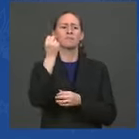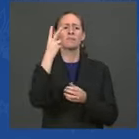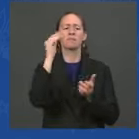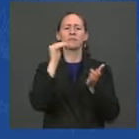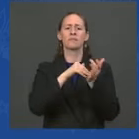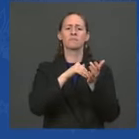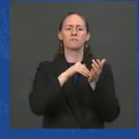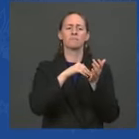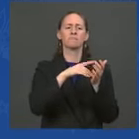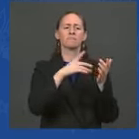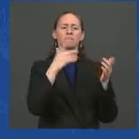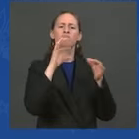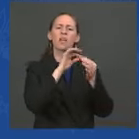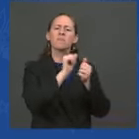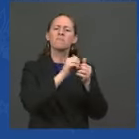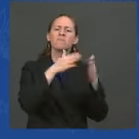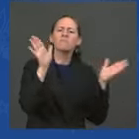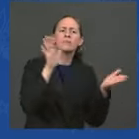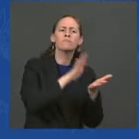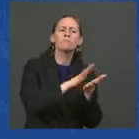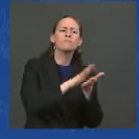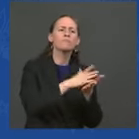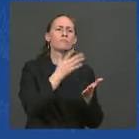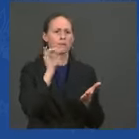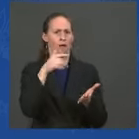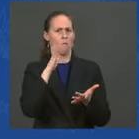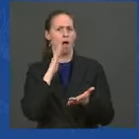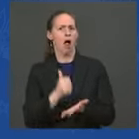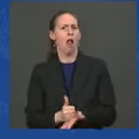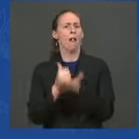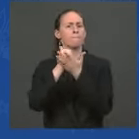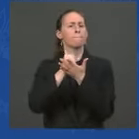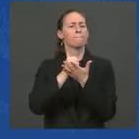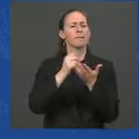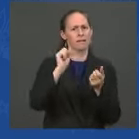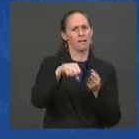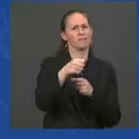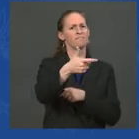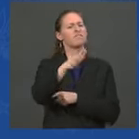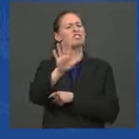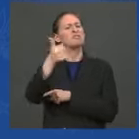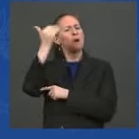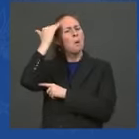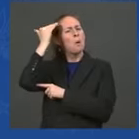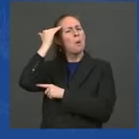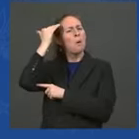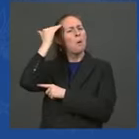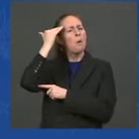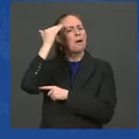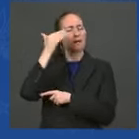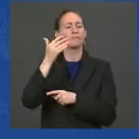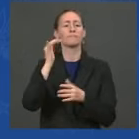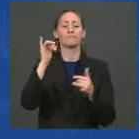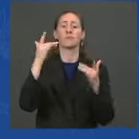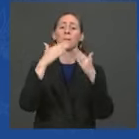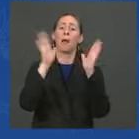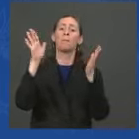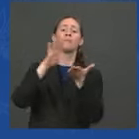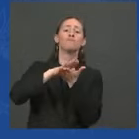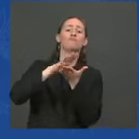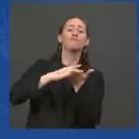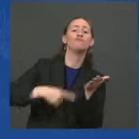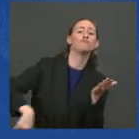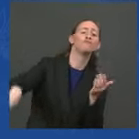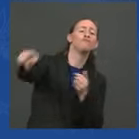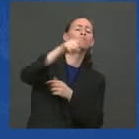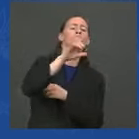best prepared workforce in the world to the rest of the world. But if we're designing public education today, all of a sudden we had none, we said, okay, what are we